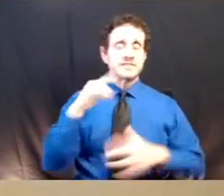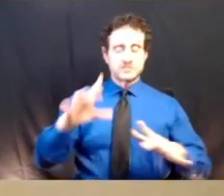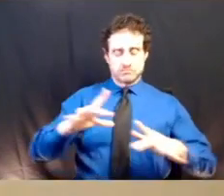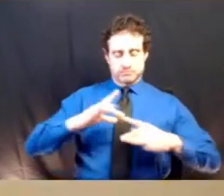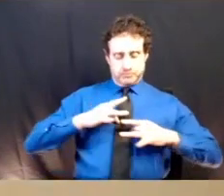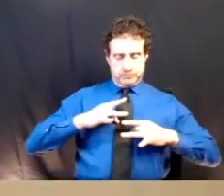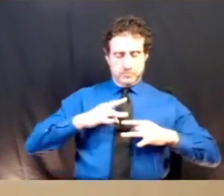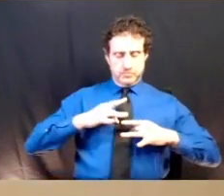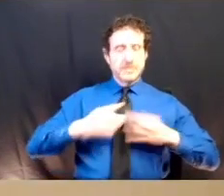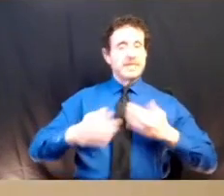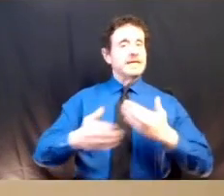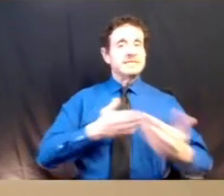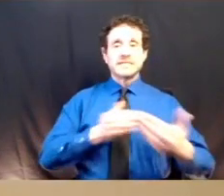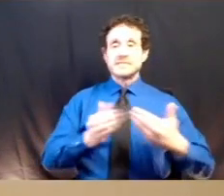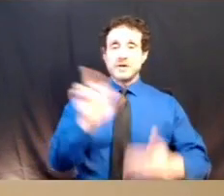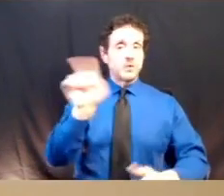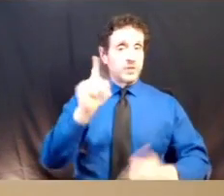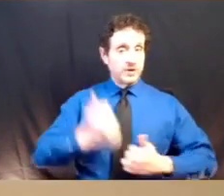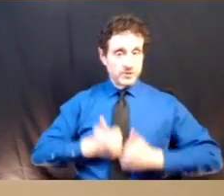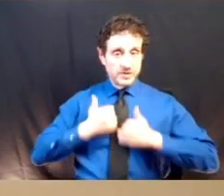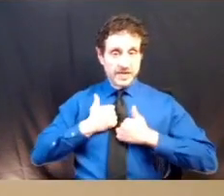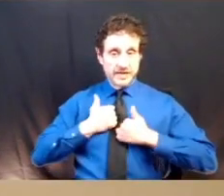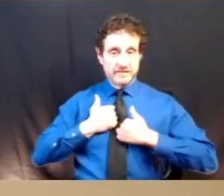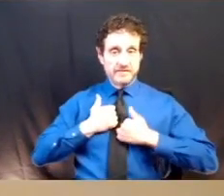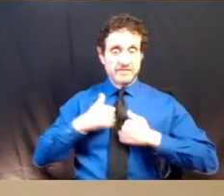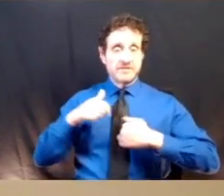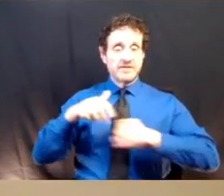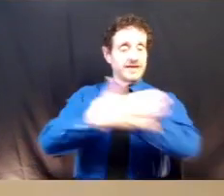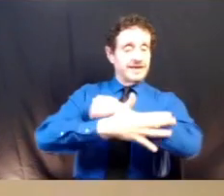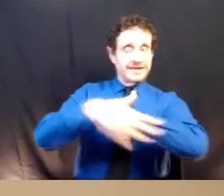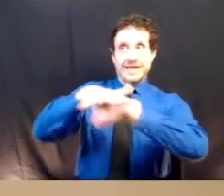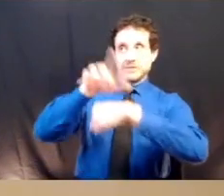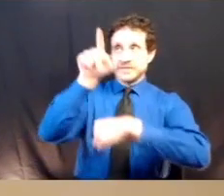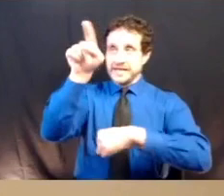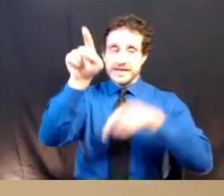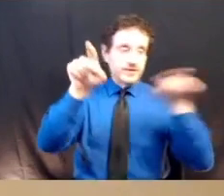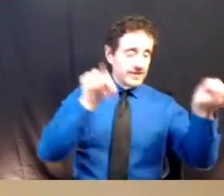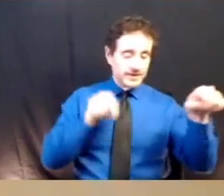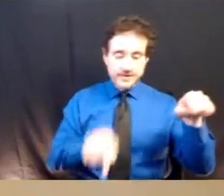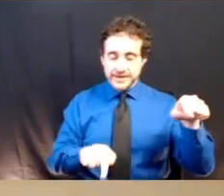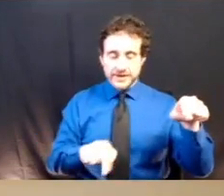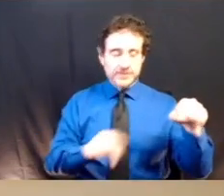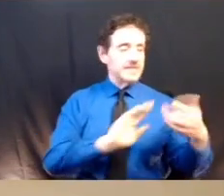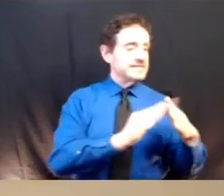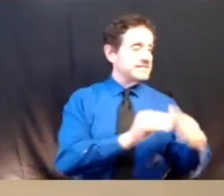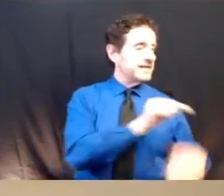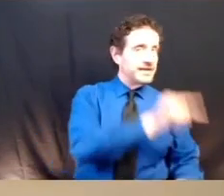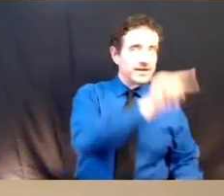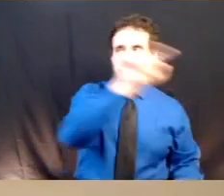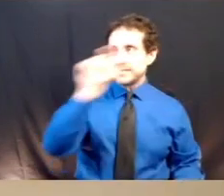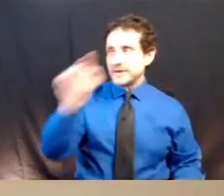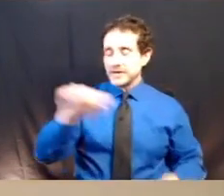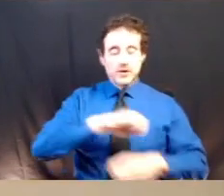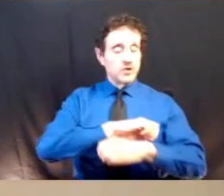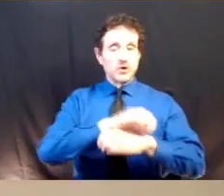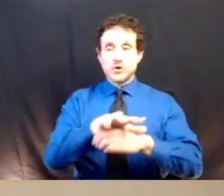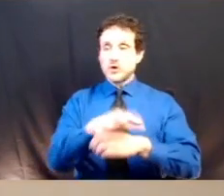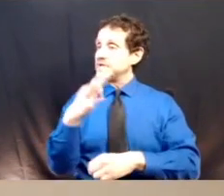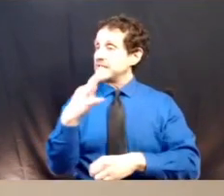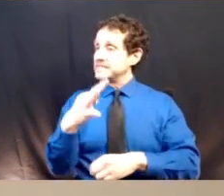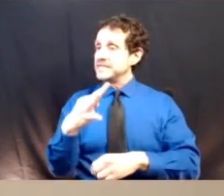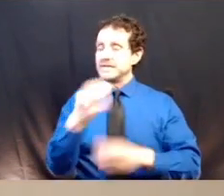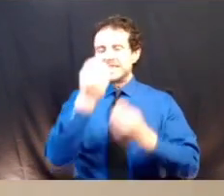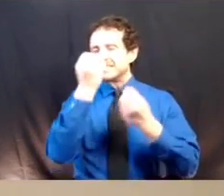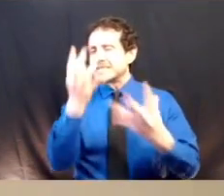live in, what municipality you live in. COVID-19 does not care about the color of your skin